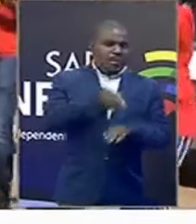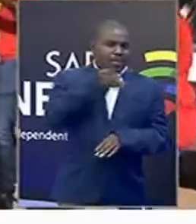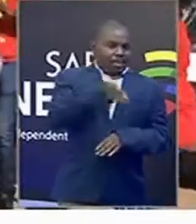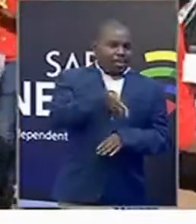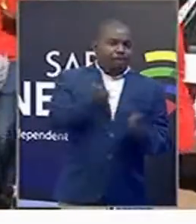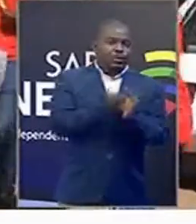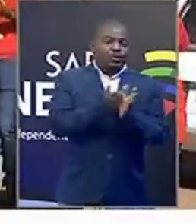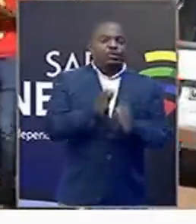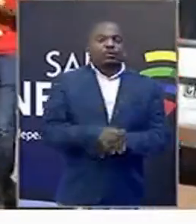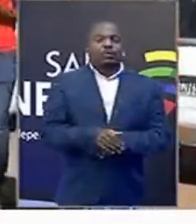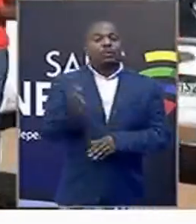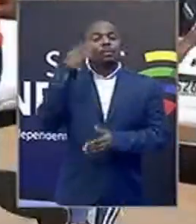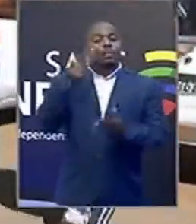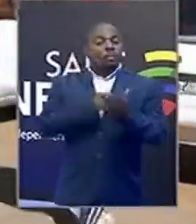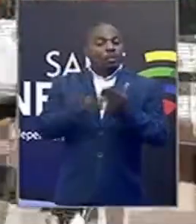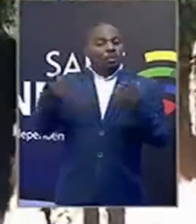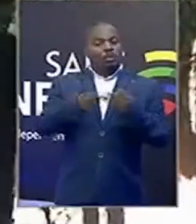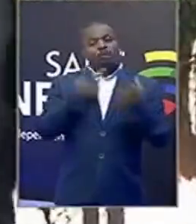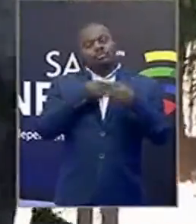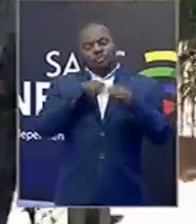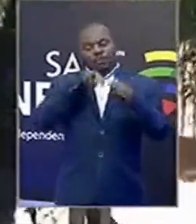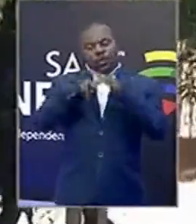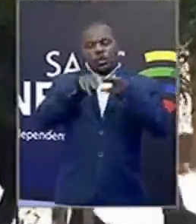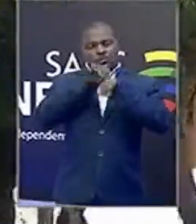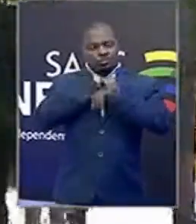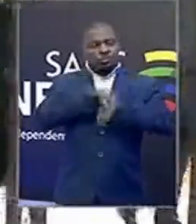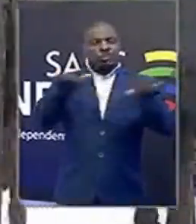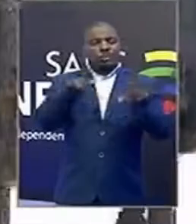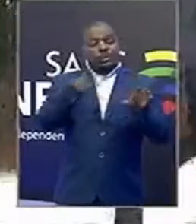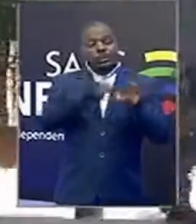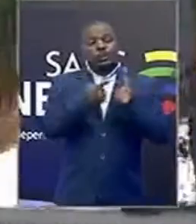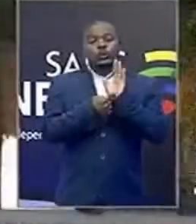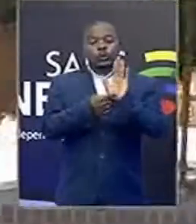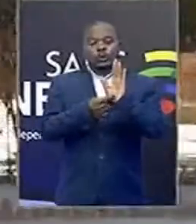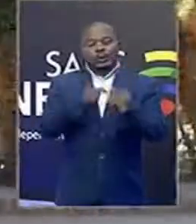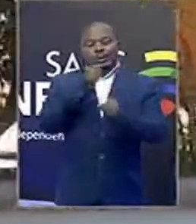sekolong. Beke ya go feta go phatlaladitšwe video yeo e bontšhago morutwana wa